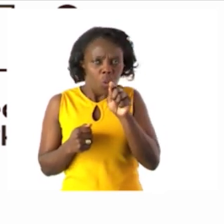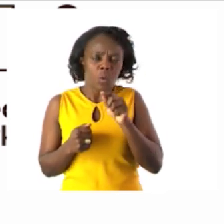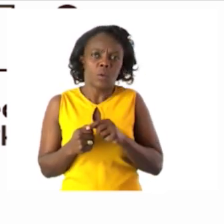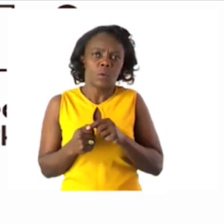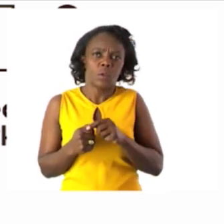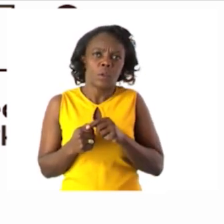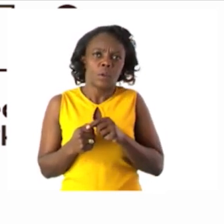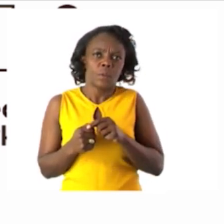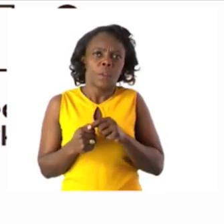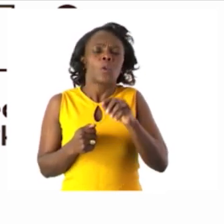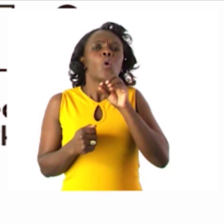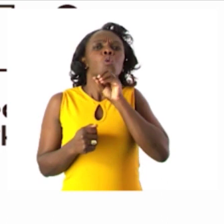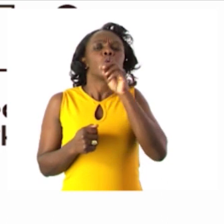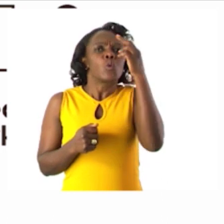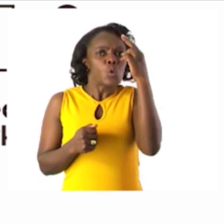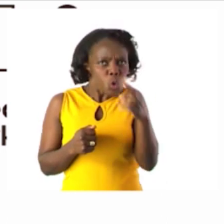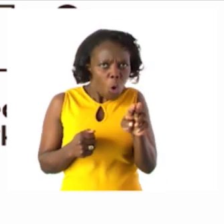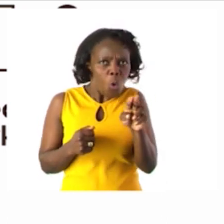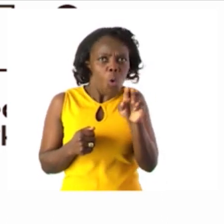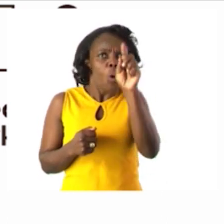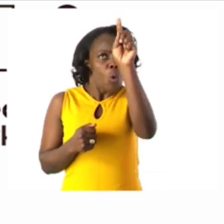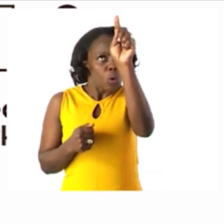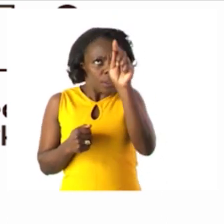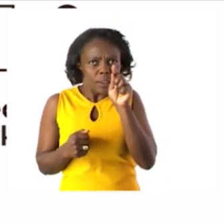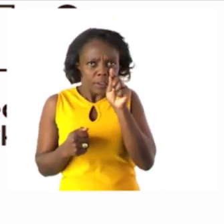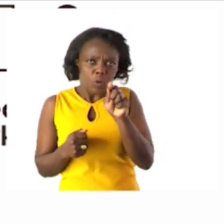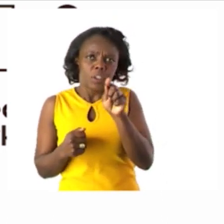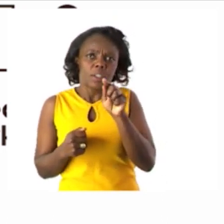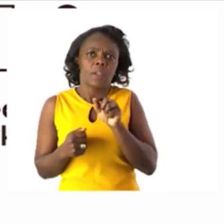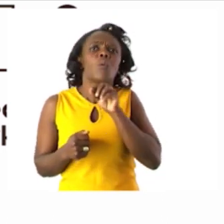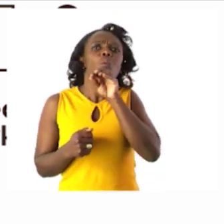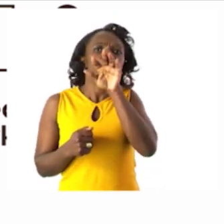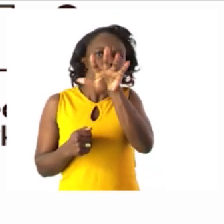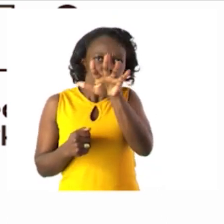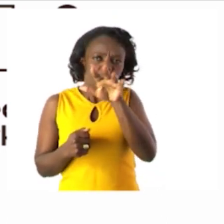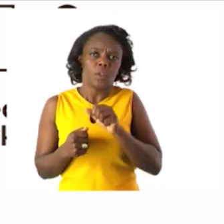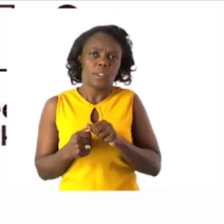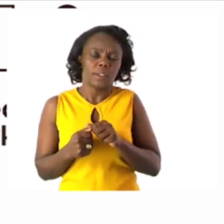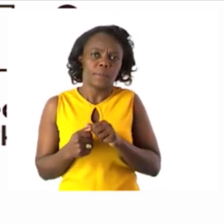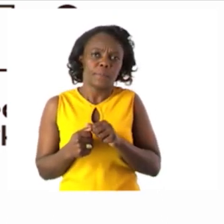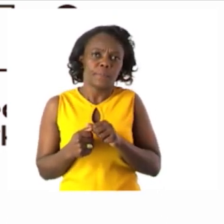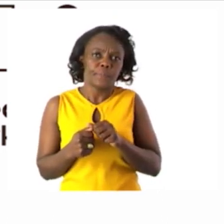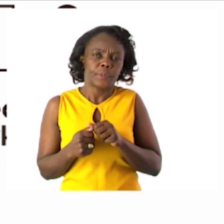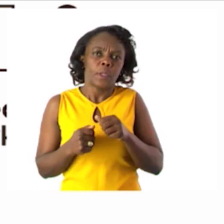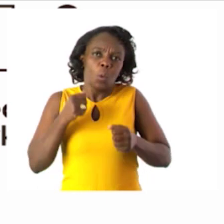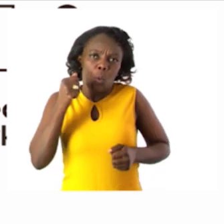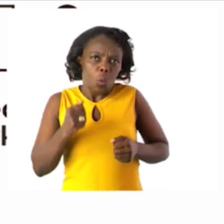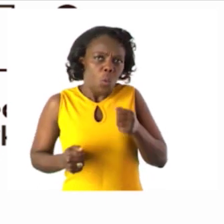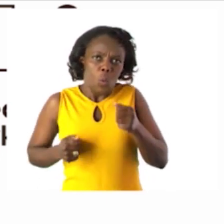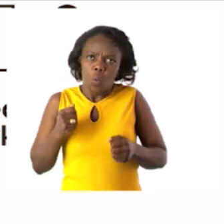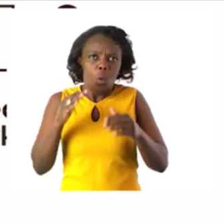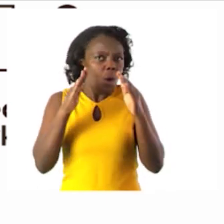shouts to you, no, do not run in the house. Full stop. I'm telling you not to run in the house, but